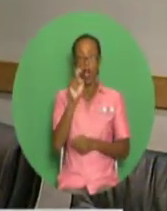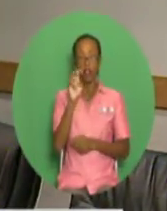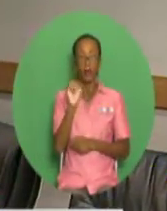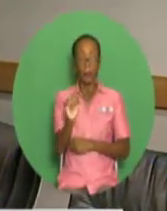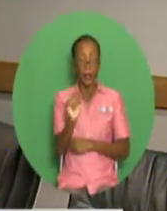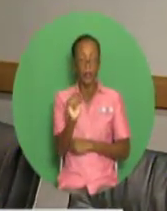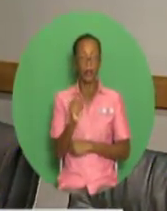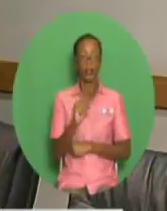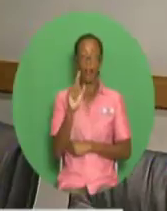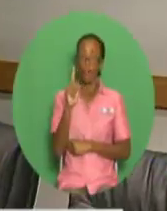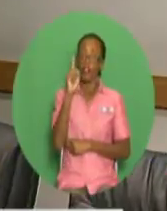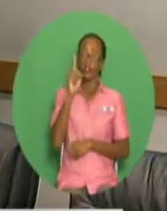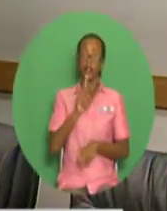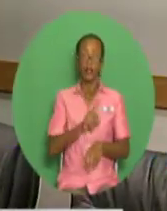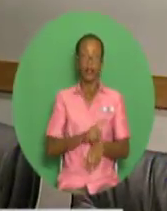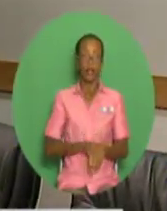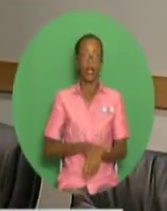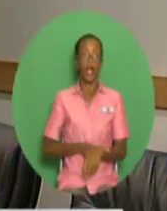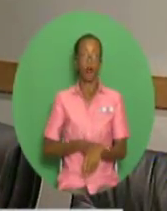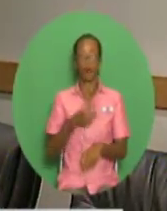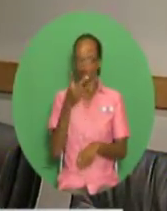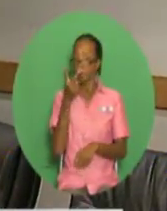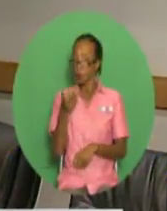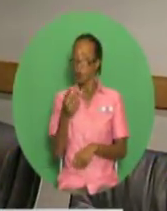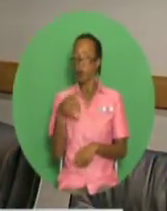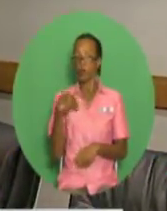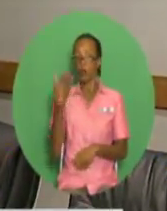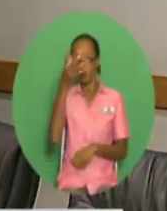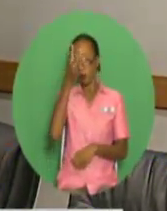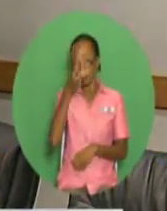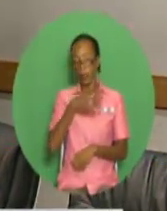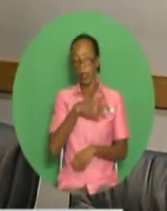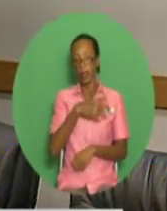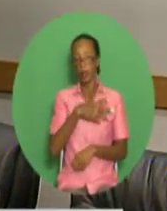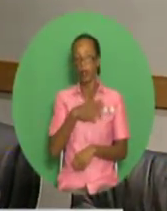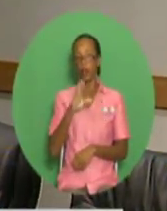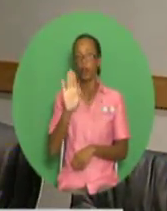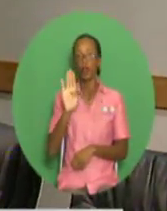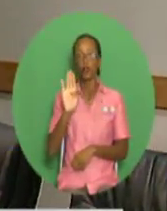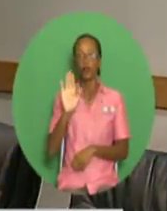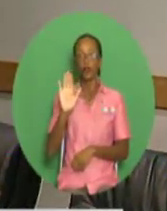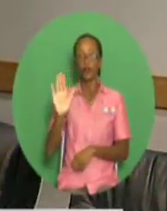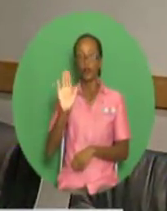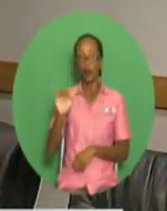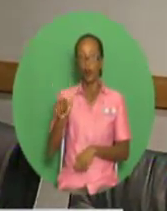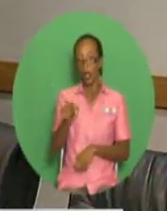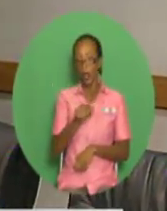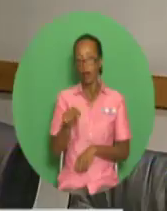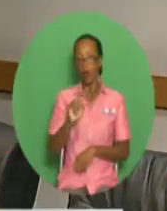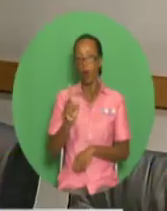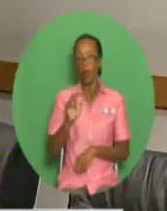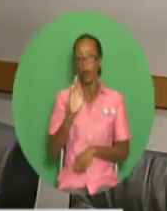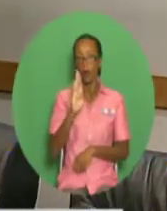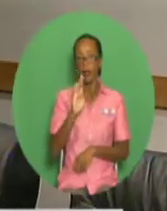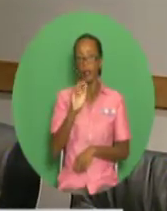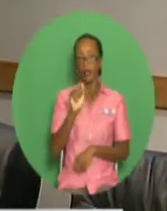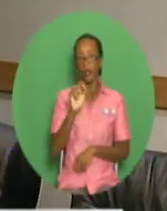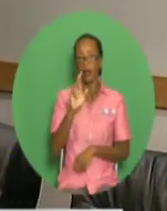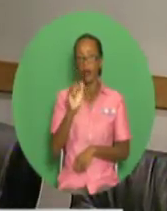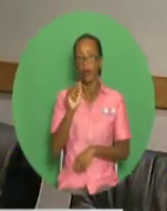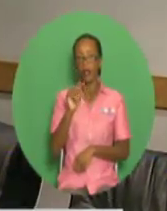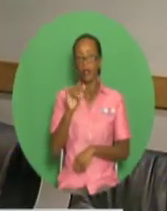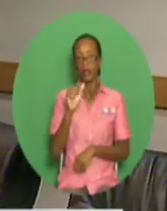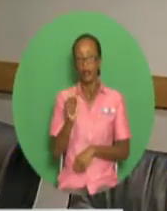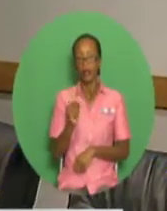Speaker, we have 2 young men, and I know the Member of Parliament for Barra Tyler will be interested in this because he's involved in bodybuilding, and I think